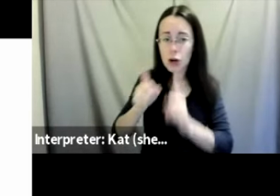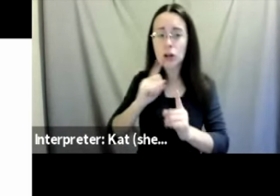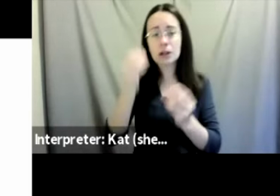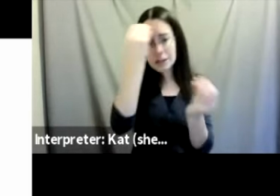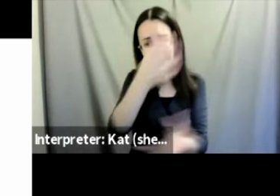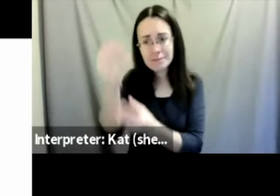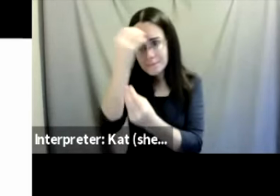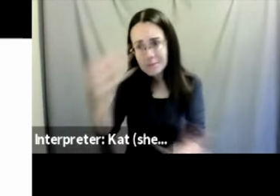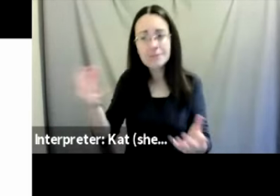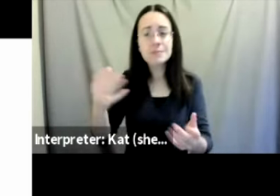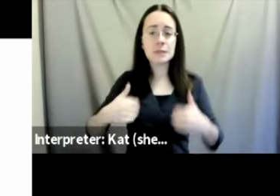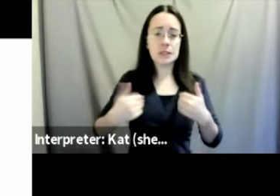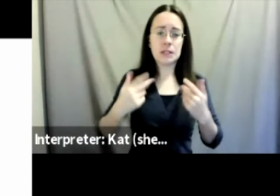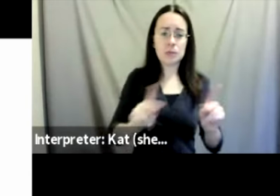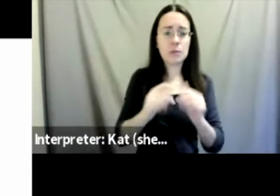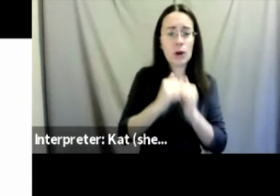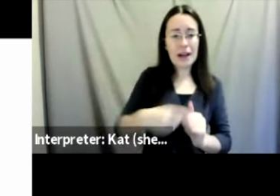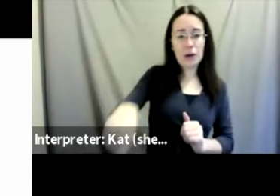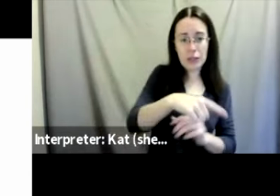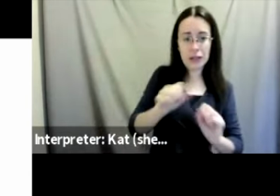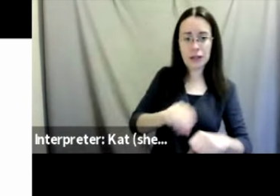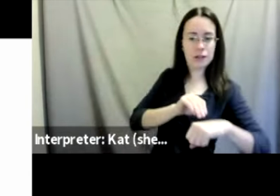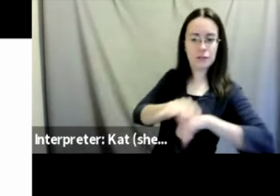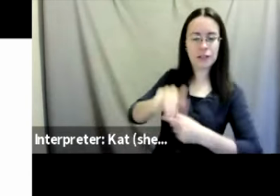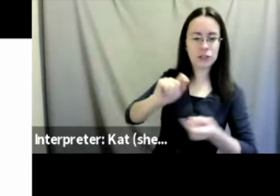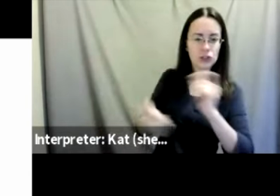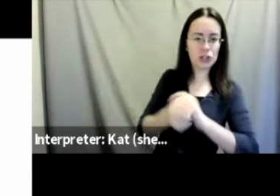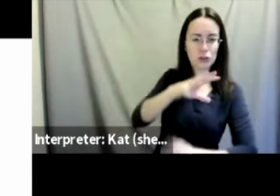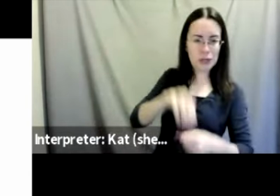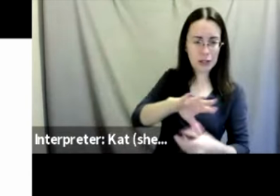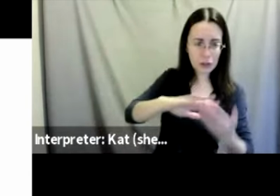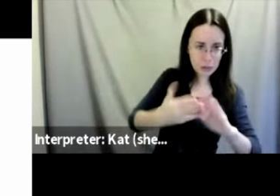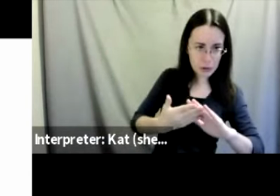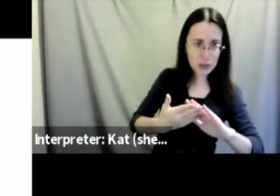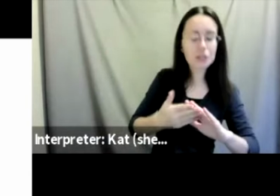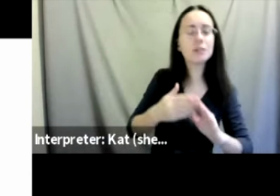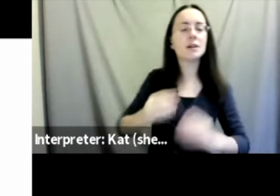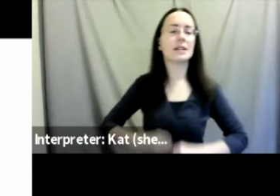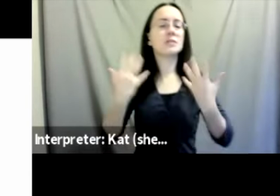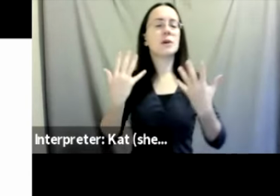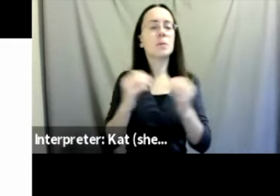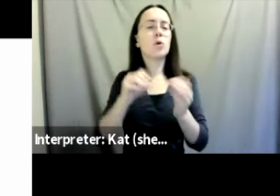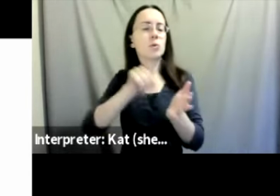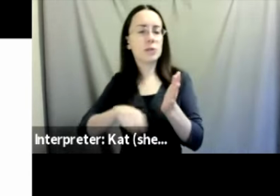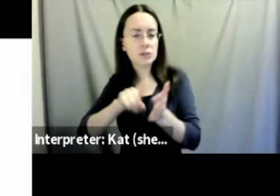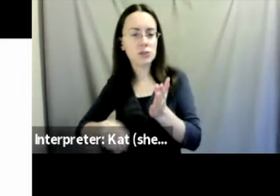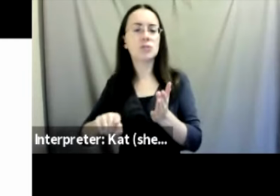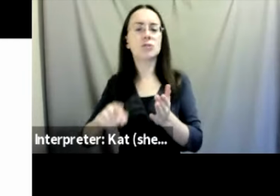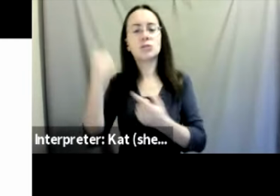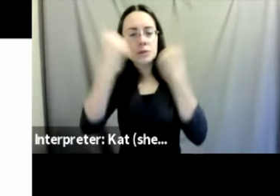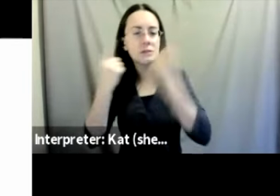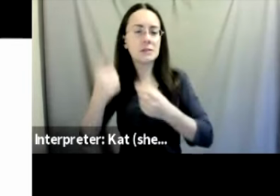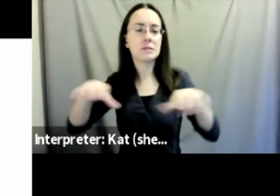research and youth serving organizations to consider conducting their own form of youth-led research.